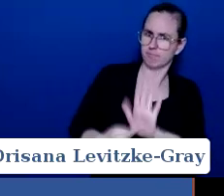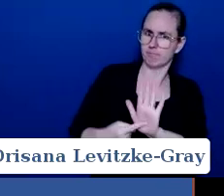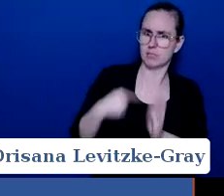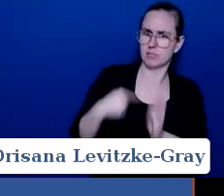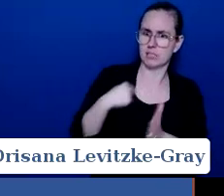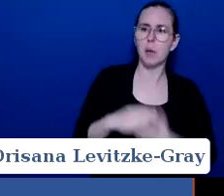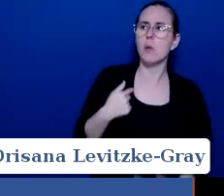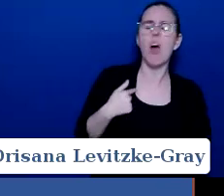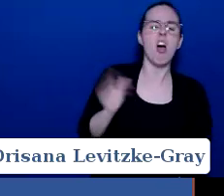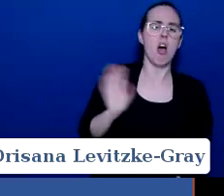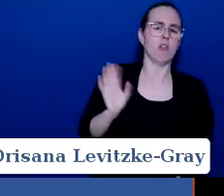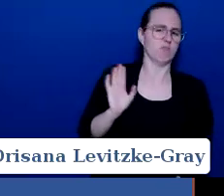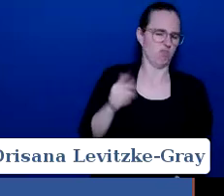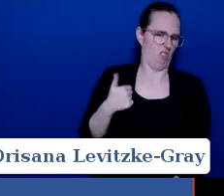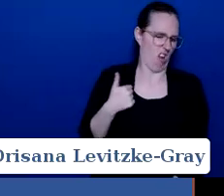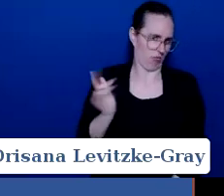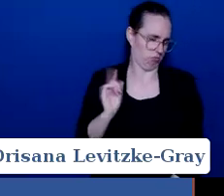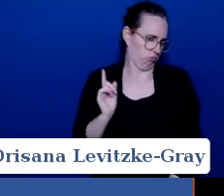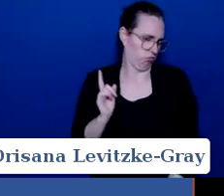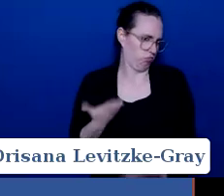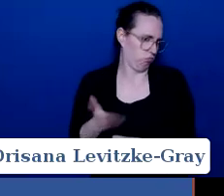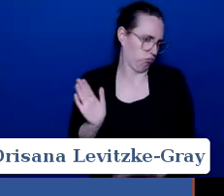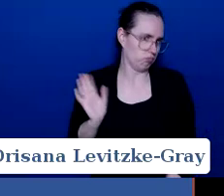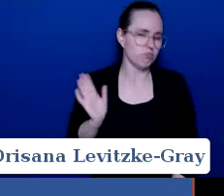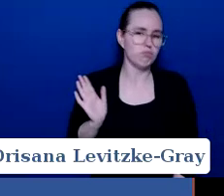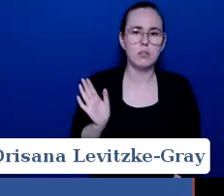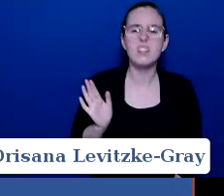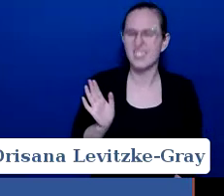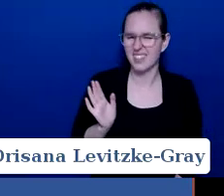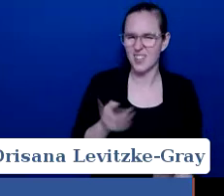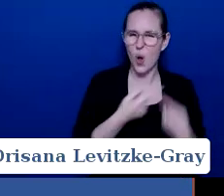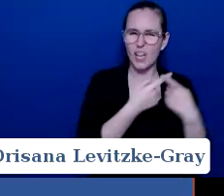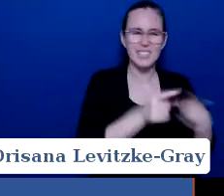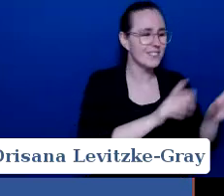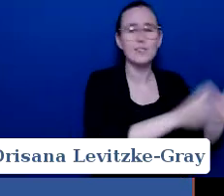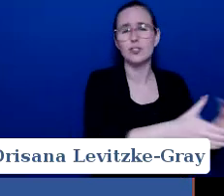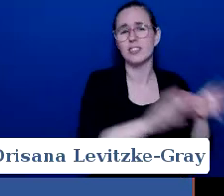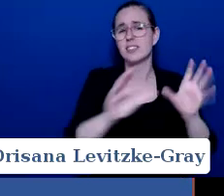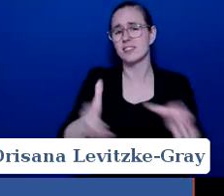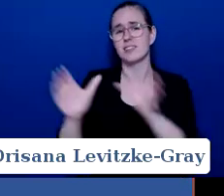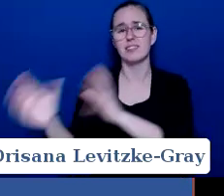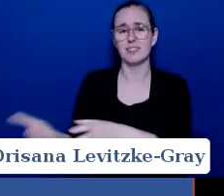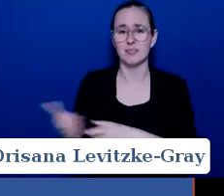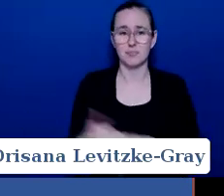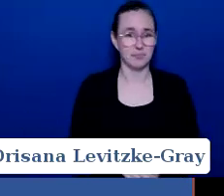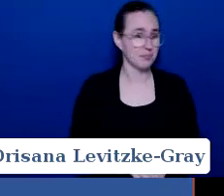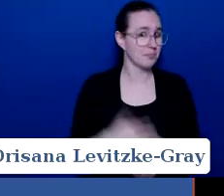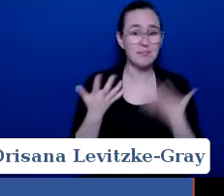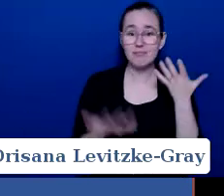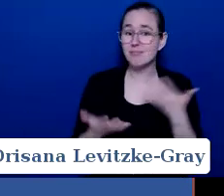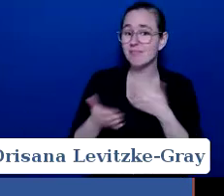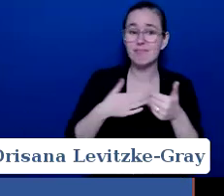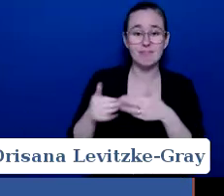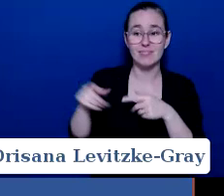coverage of disability certification mechanism, we are not capturing the world population experiencing disability.